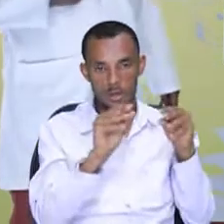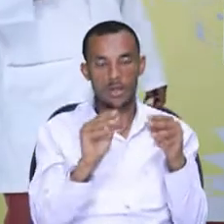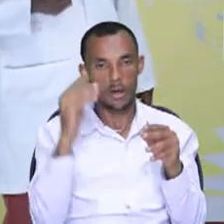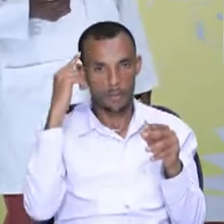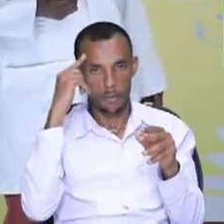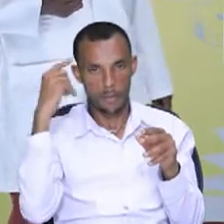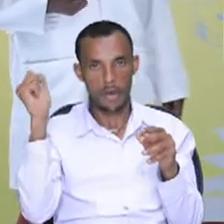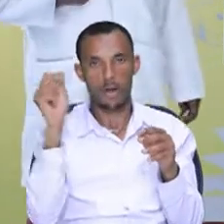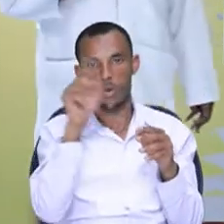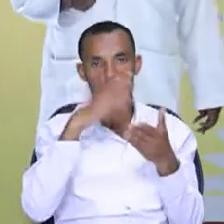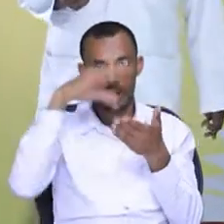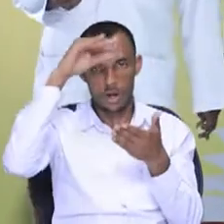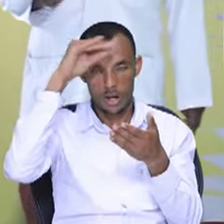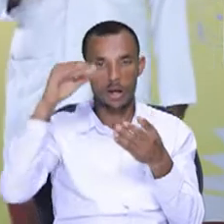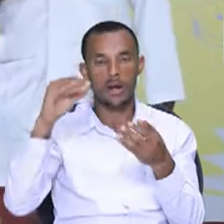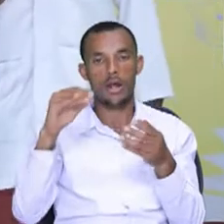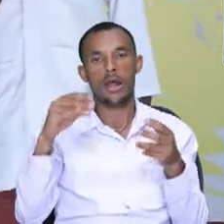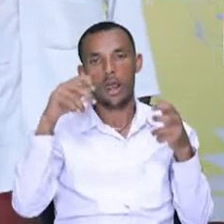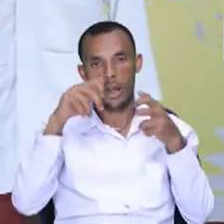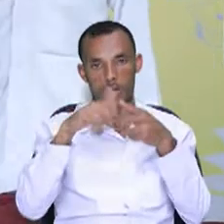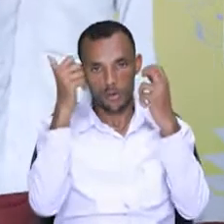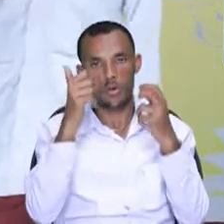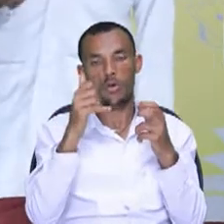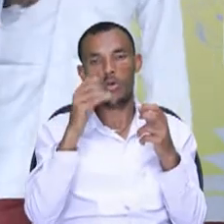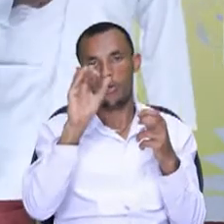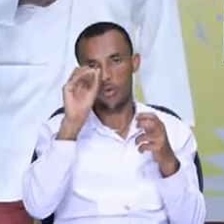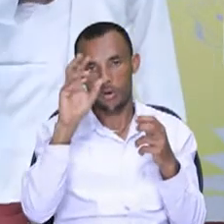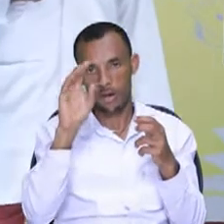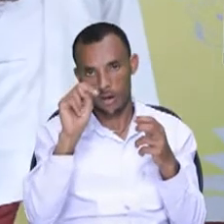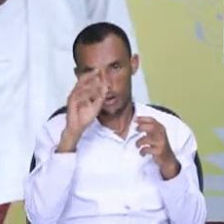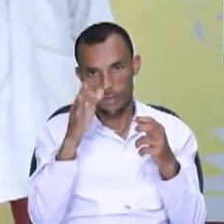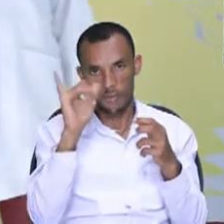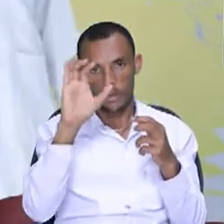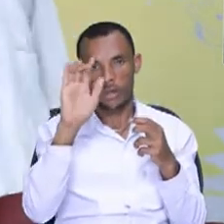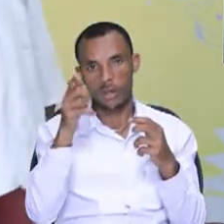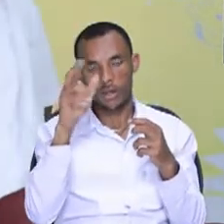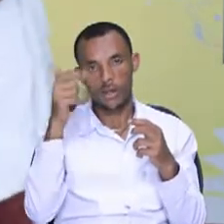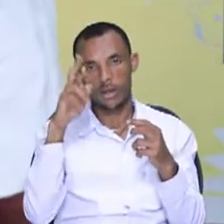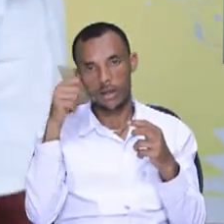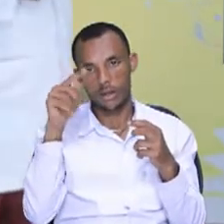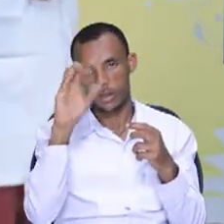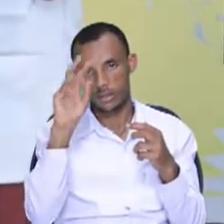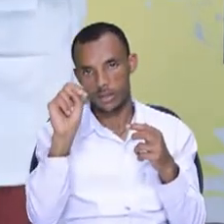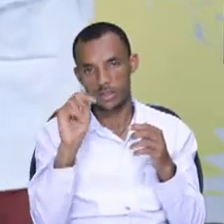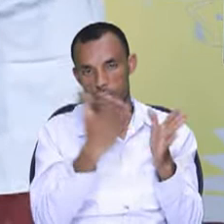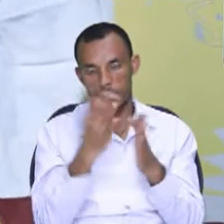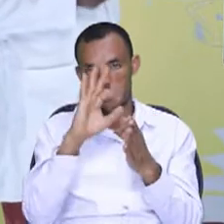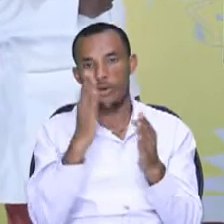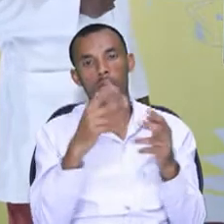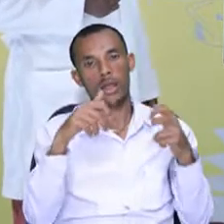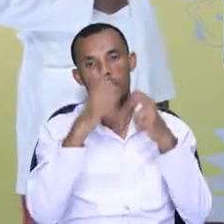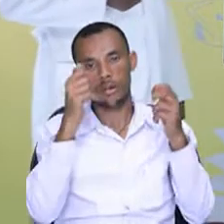Students, remember that you have learned electronic configuration. The arrangement of electrons in